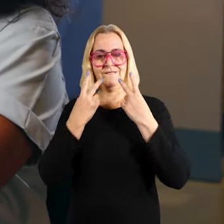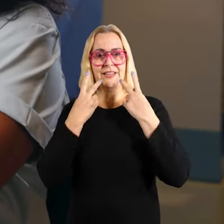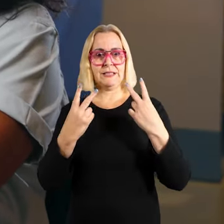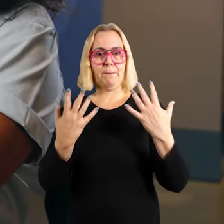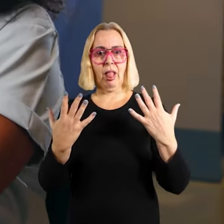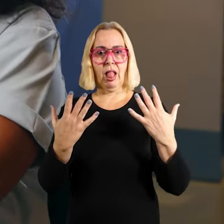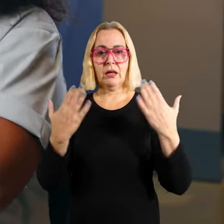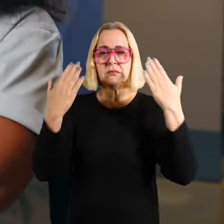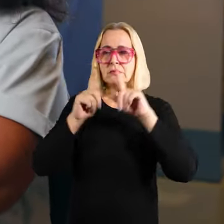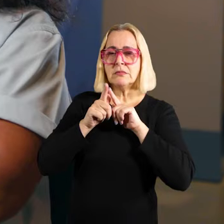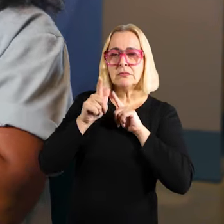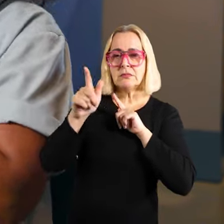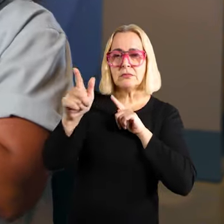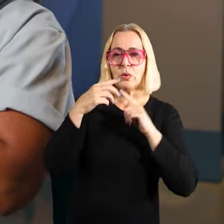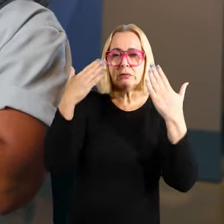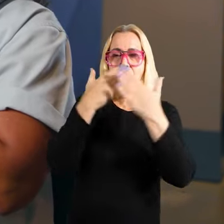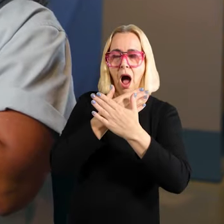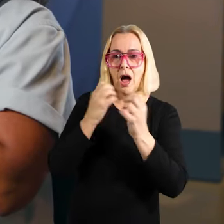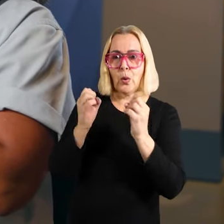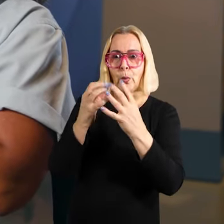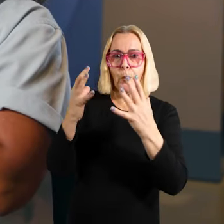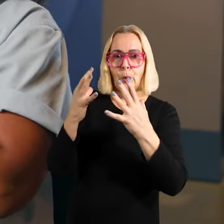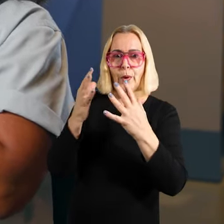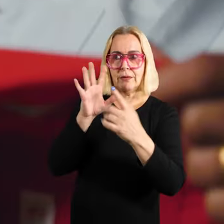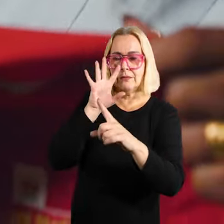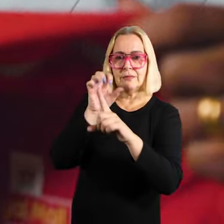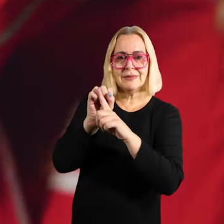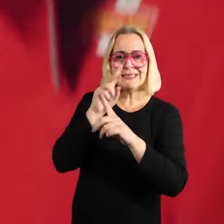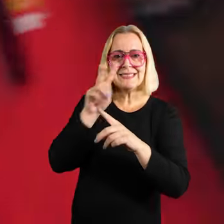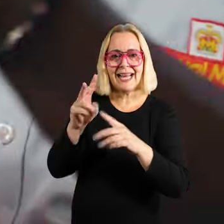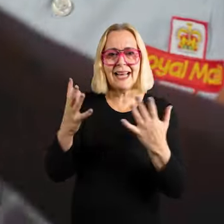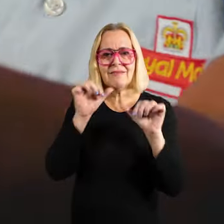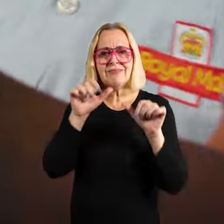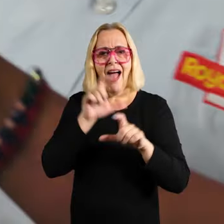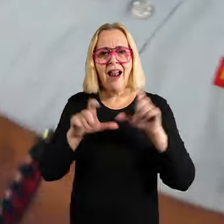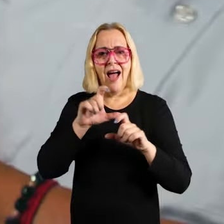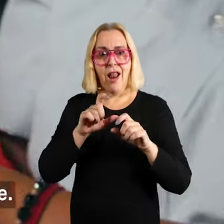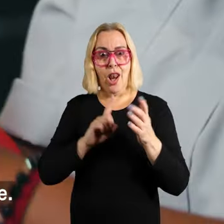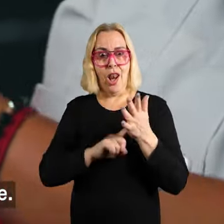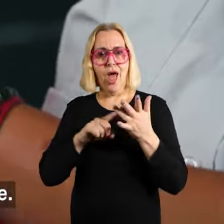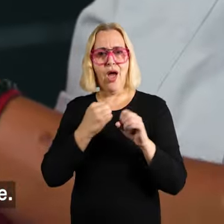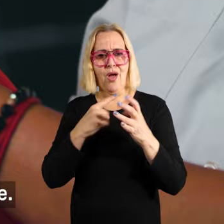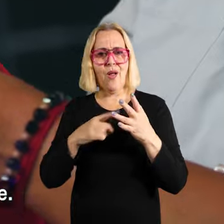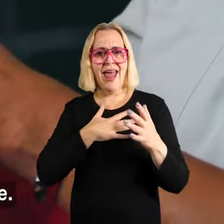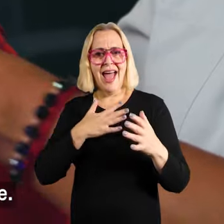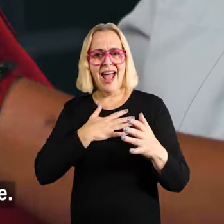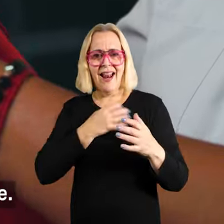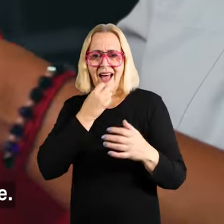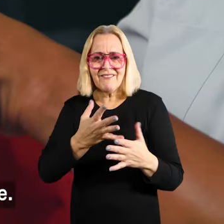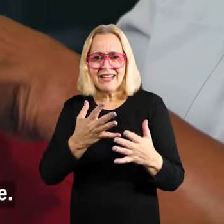shirt. Actually, this is not my colour. But this is in distance they can see because